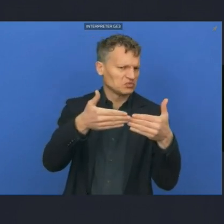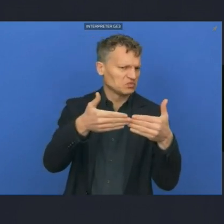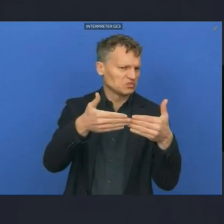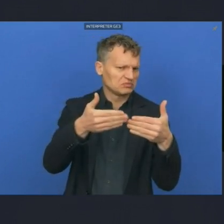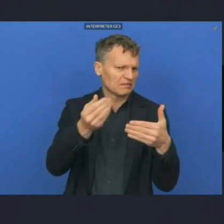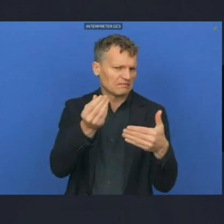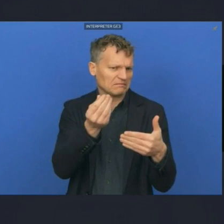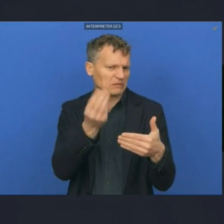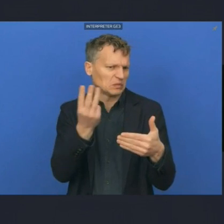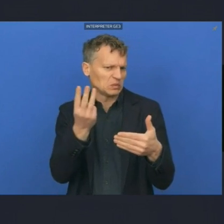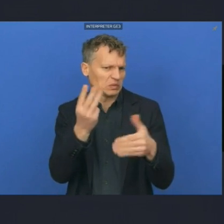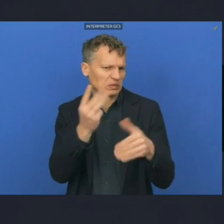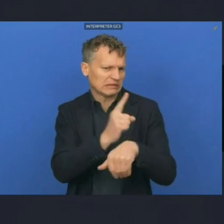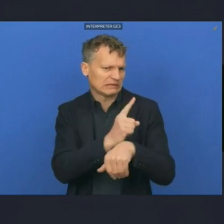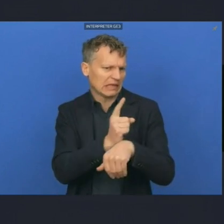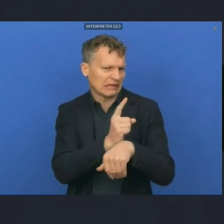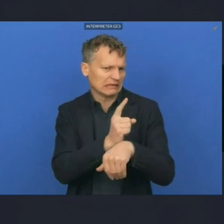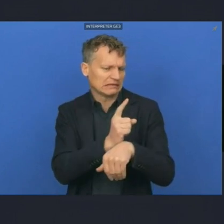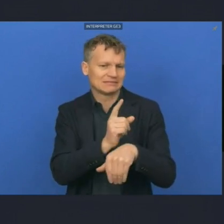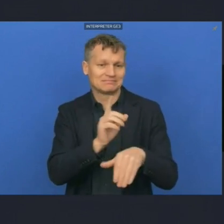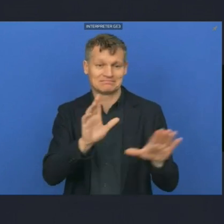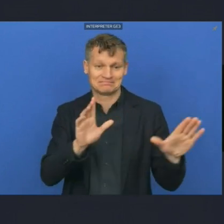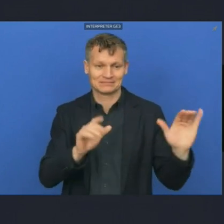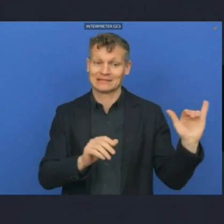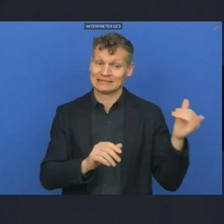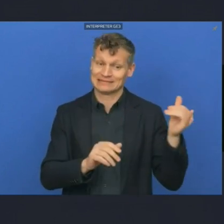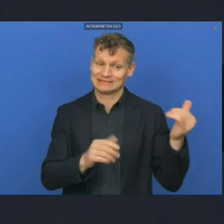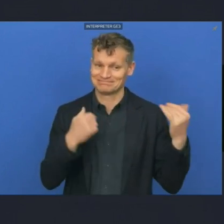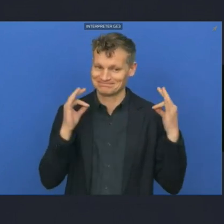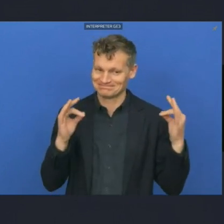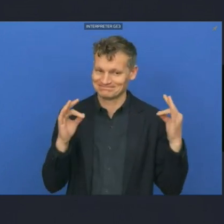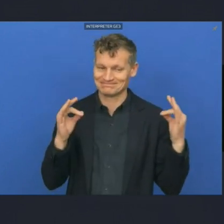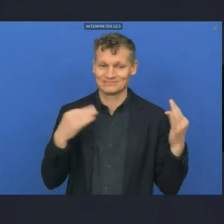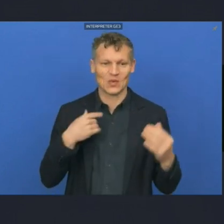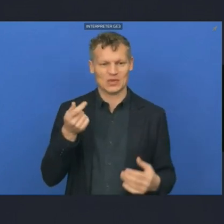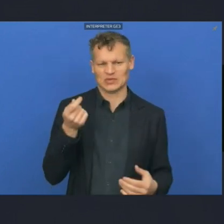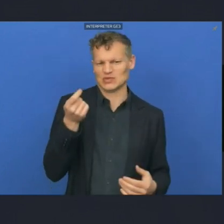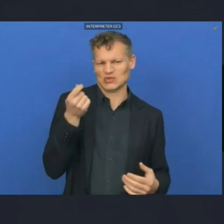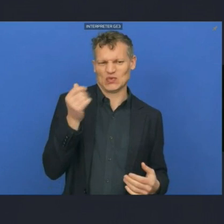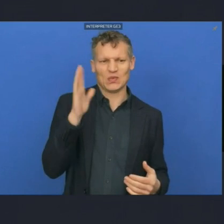imagine. Yeah. Yes, so the answer is yes, so we should soon have the presentation.